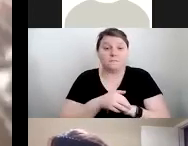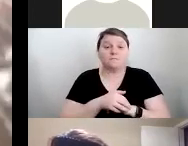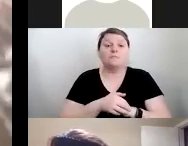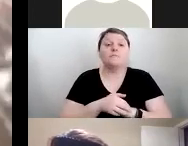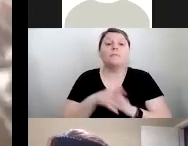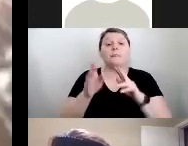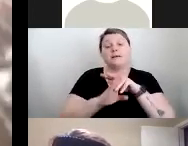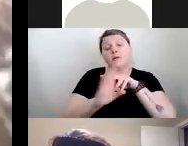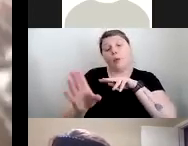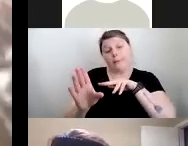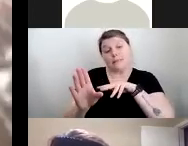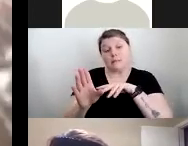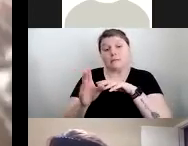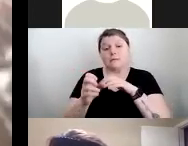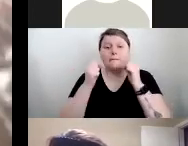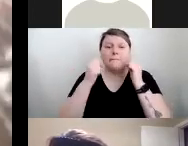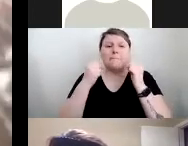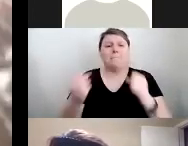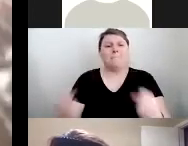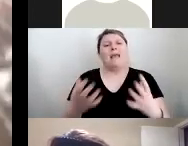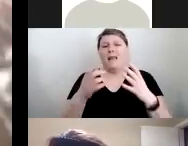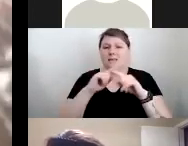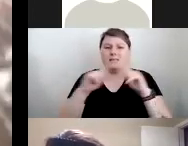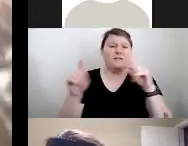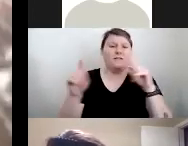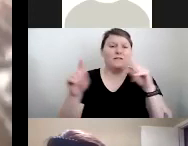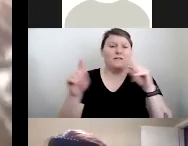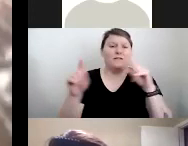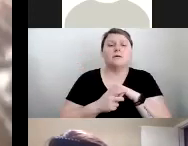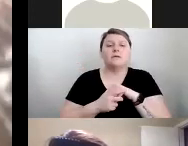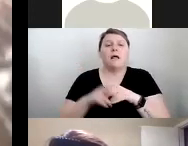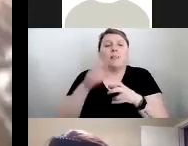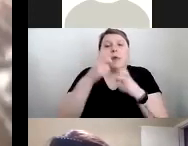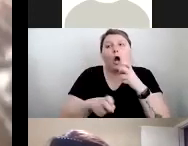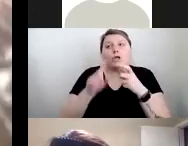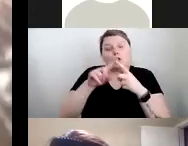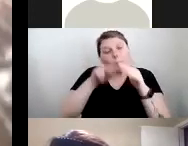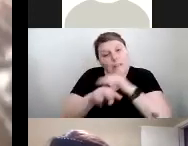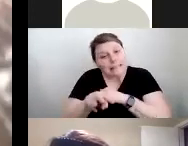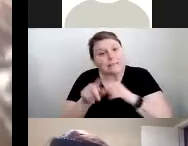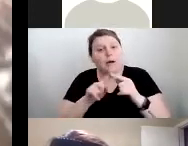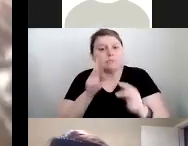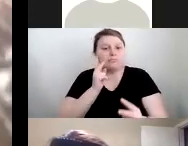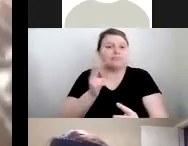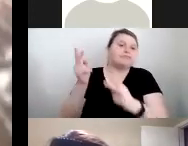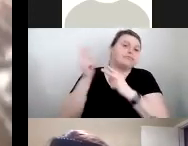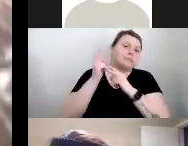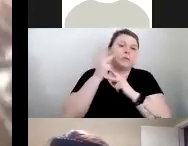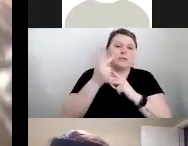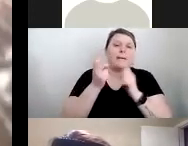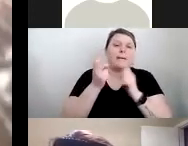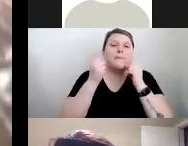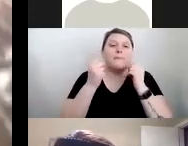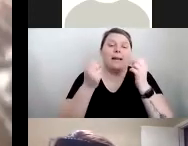to deployments, there are many overseas deployments. Obviously, these are hard to predict, but just looking backwards, you can see that many of